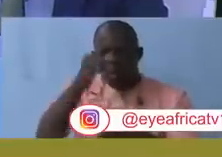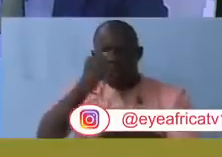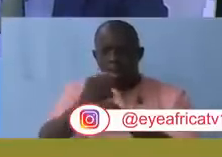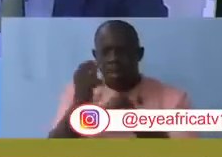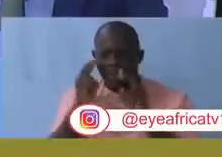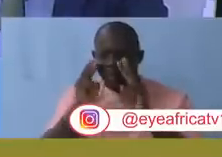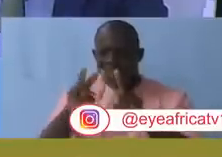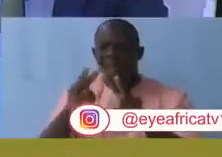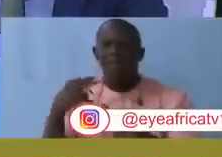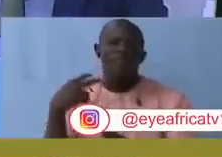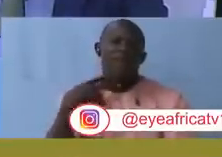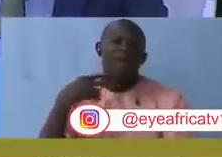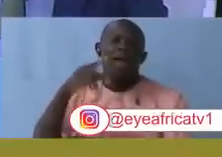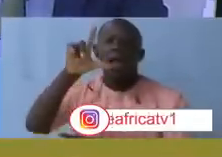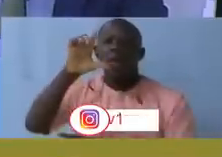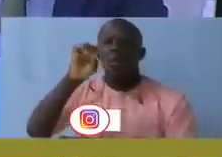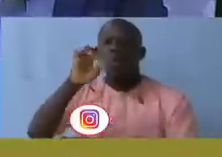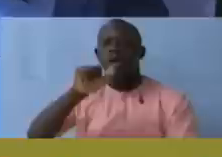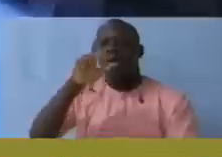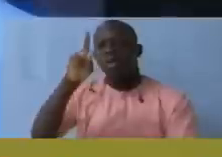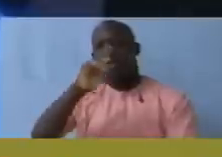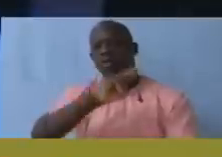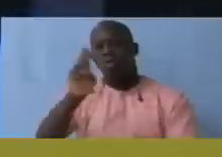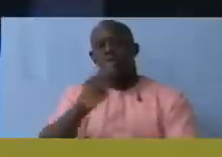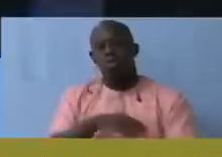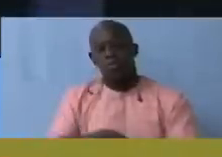Well, it could be a contributing factor.